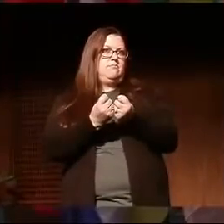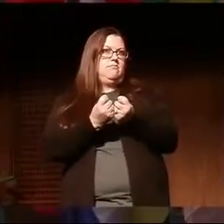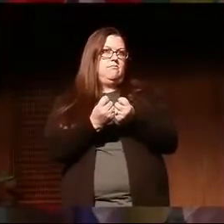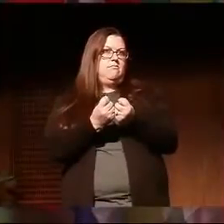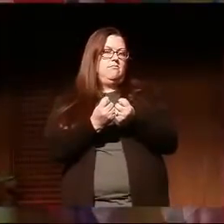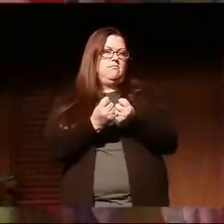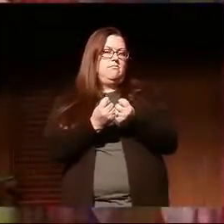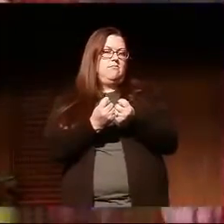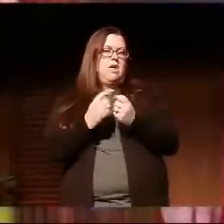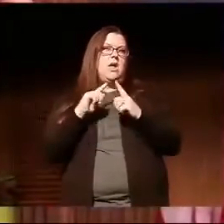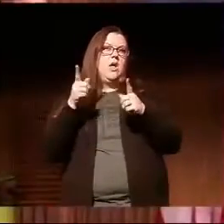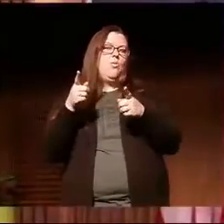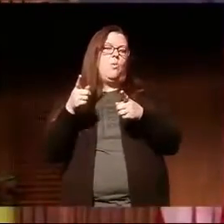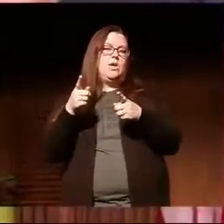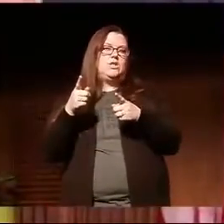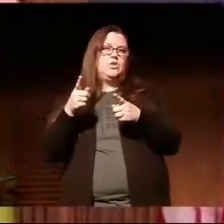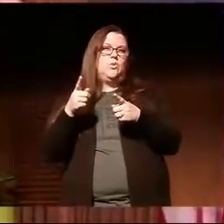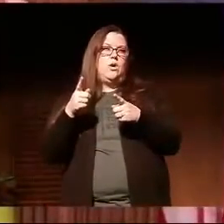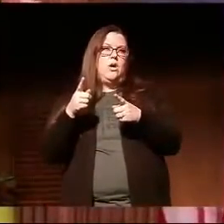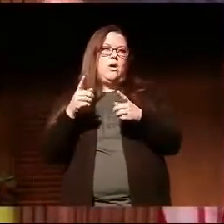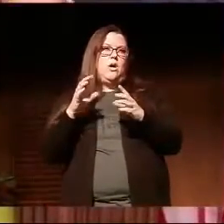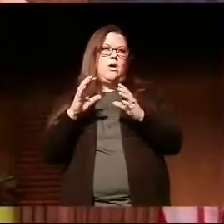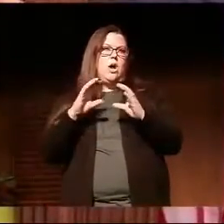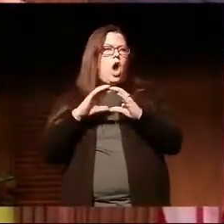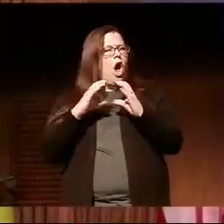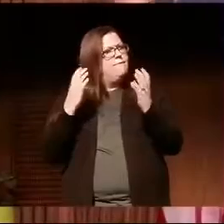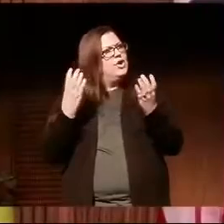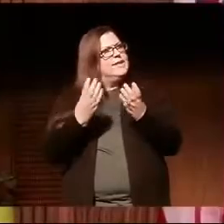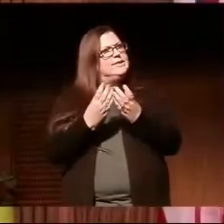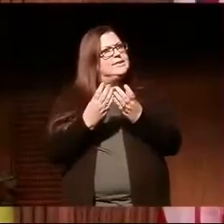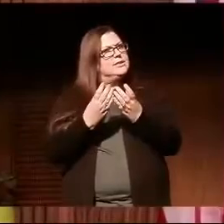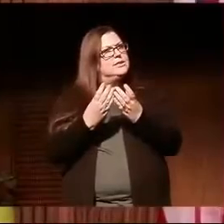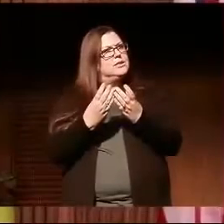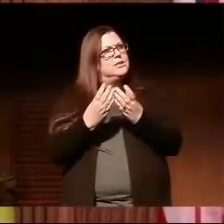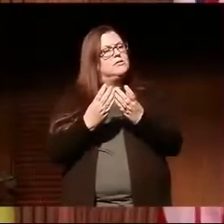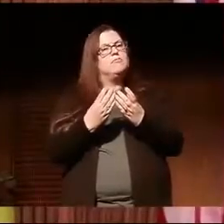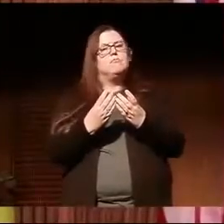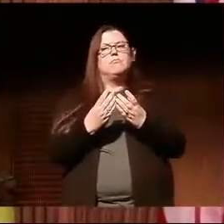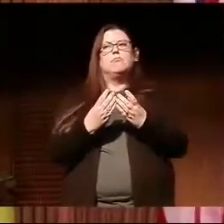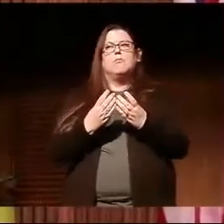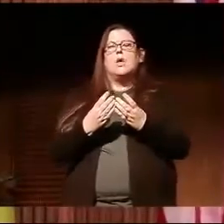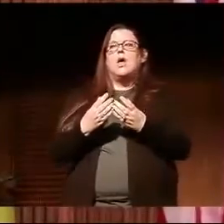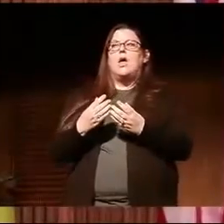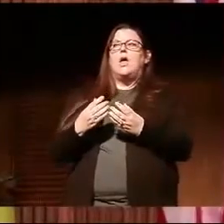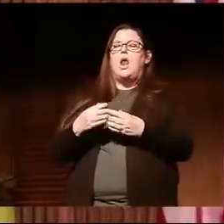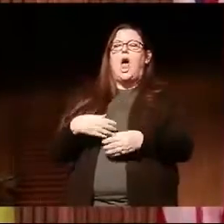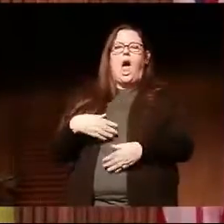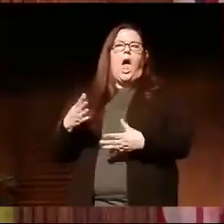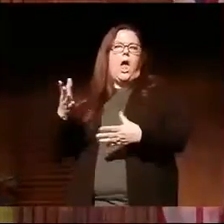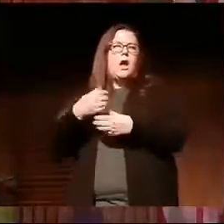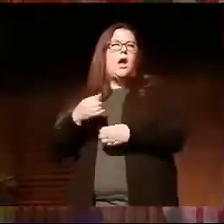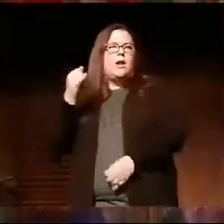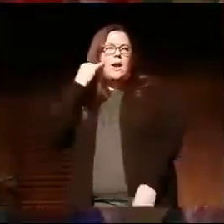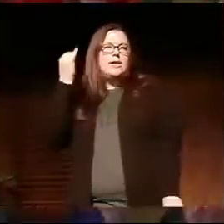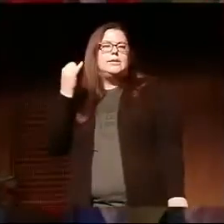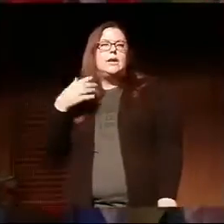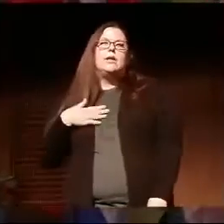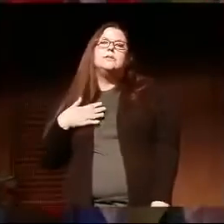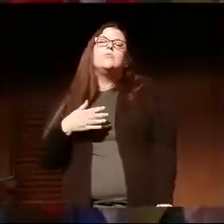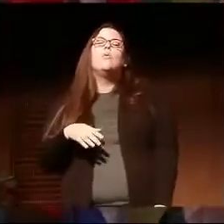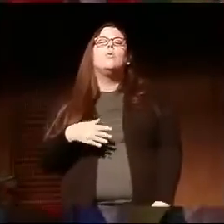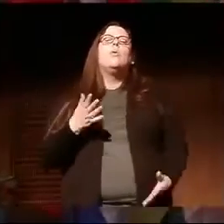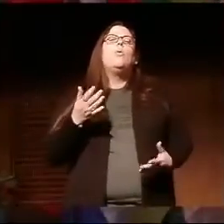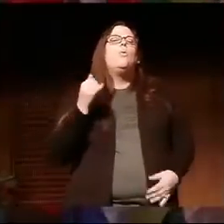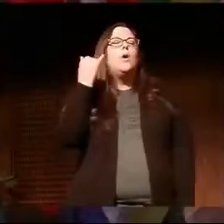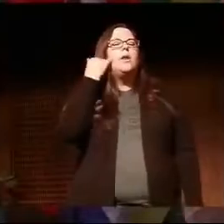to a conference, a one-day conference, where I heard this minister share this idea. I brought it back. I said, "Fellas, what if we have these meetings where we